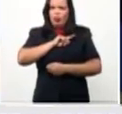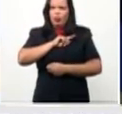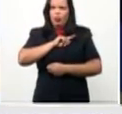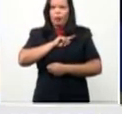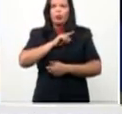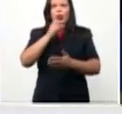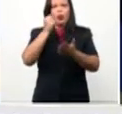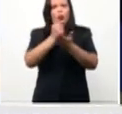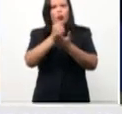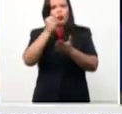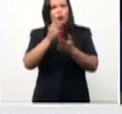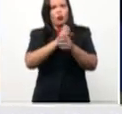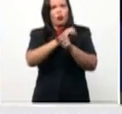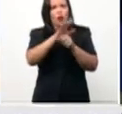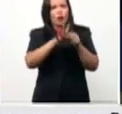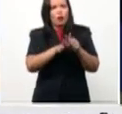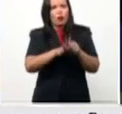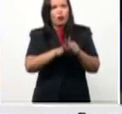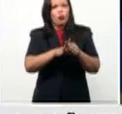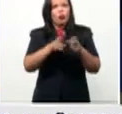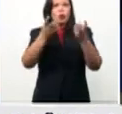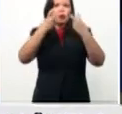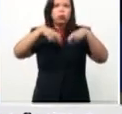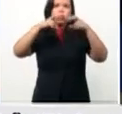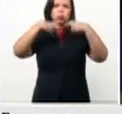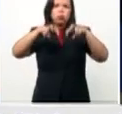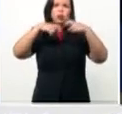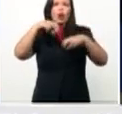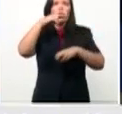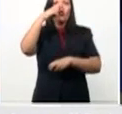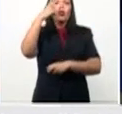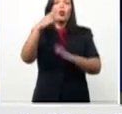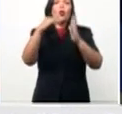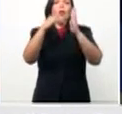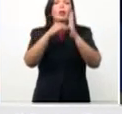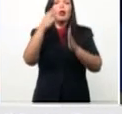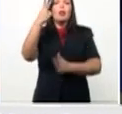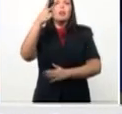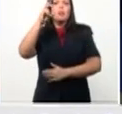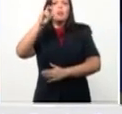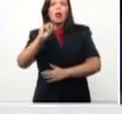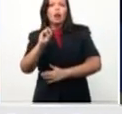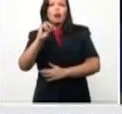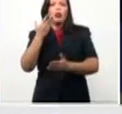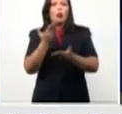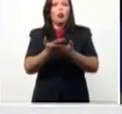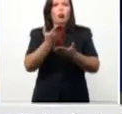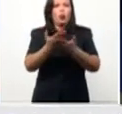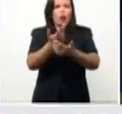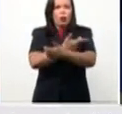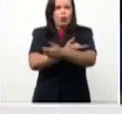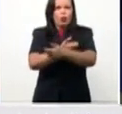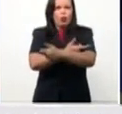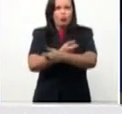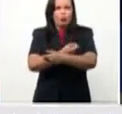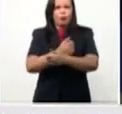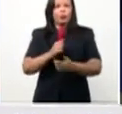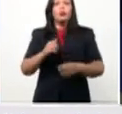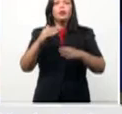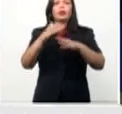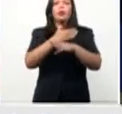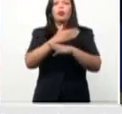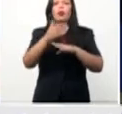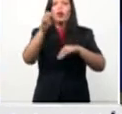2,020 samples were studied in Cuba to detect COVID-19. In the Pedro Curie Institute of Tropical